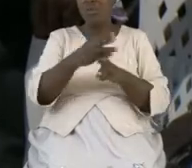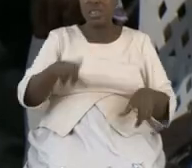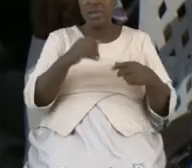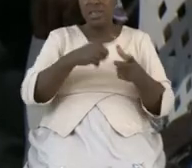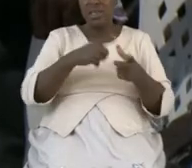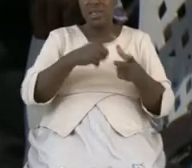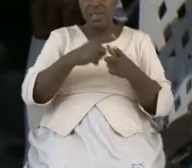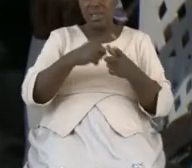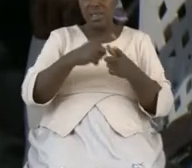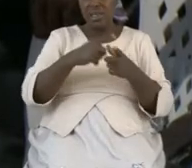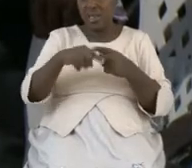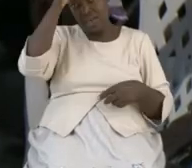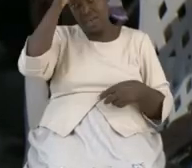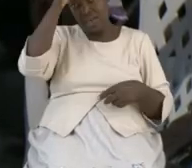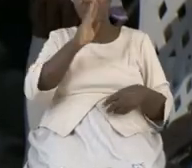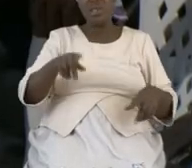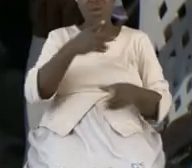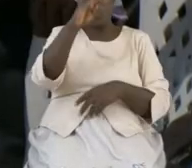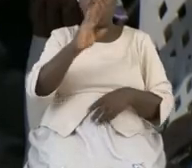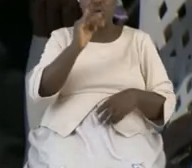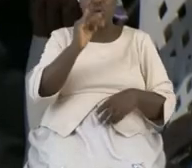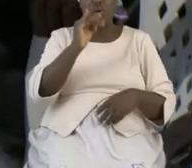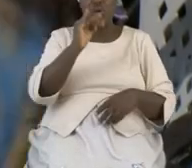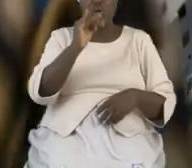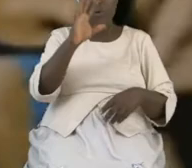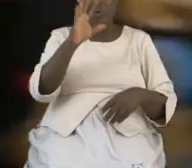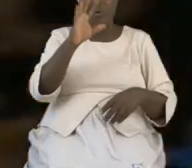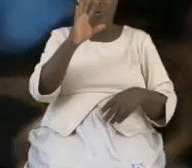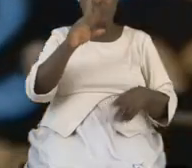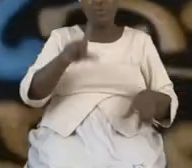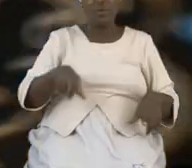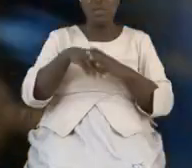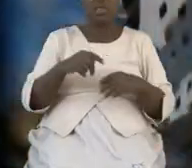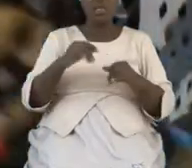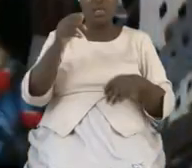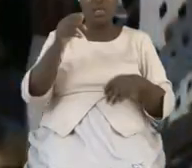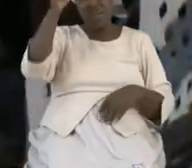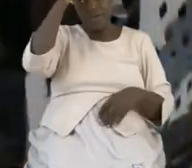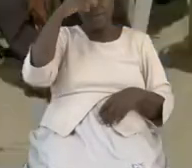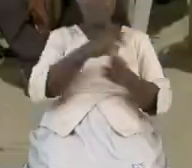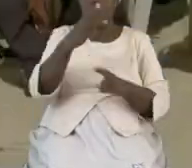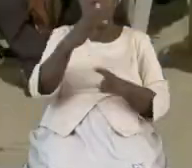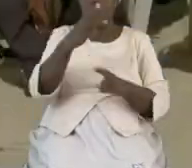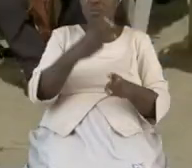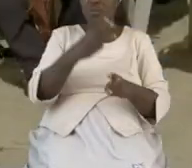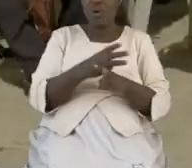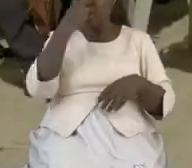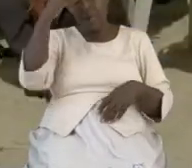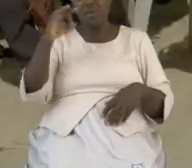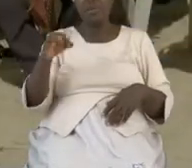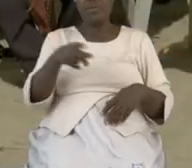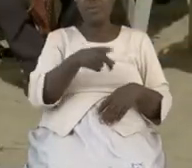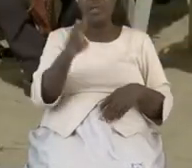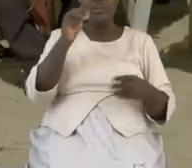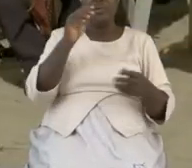of your life, in whom the god of this world has blinded the minds of them which believe